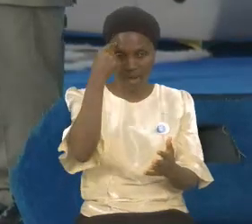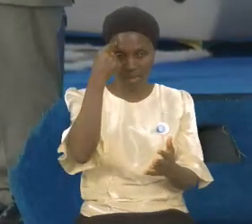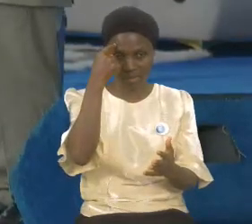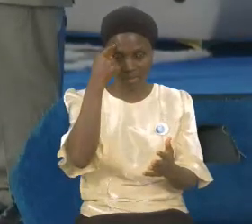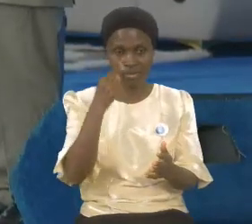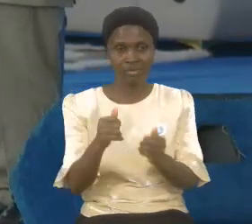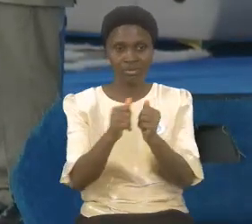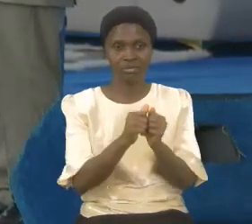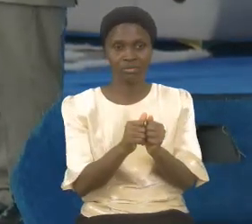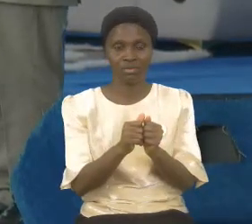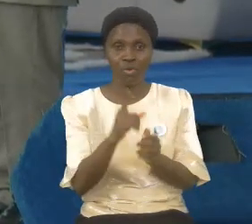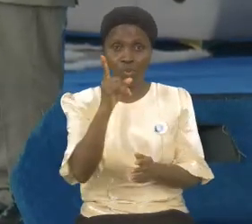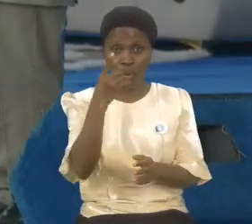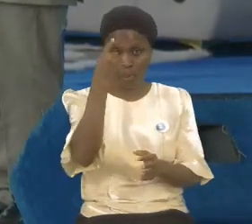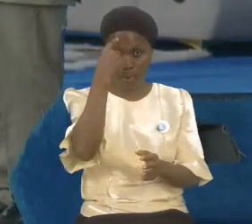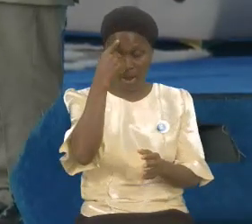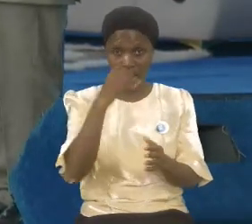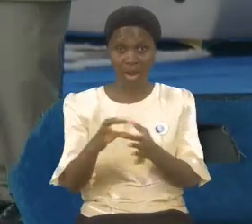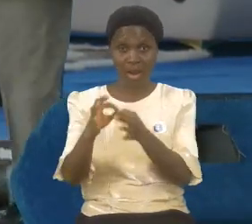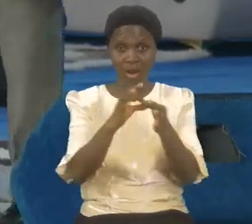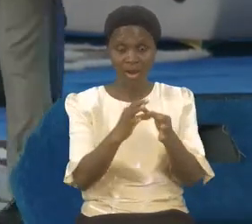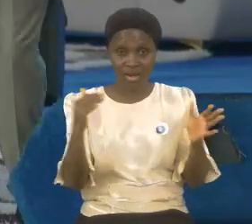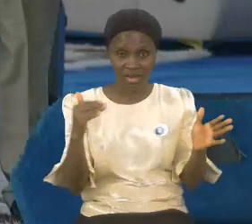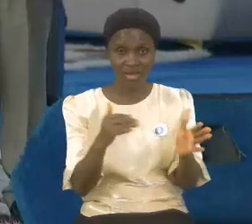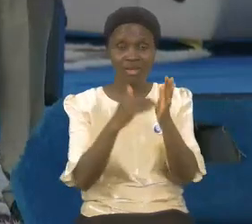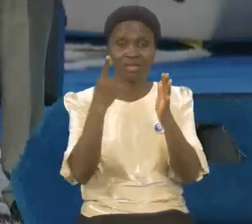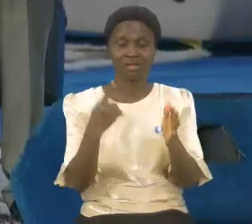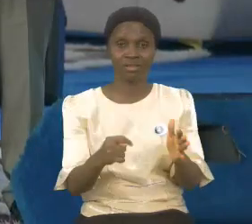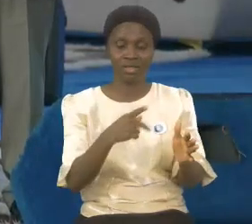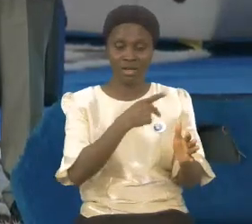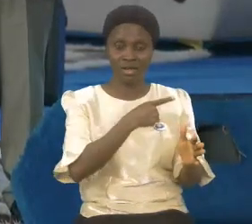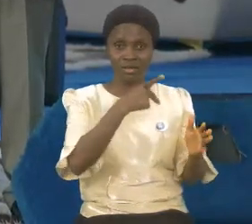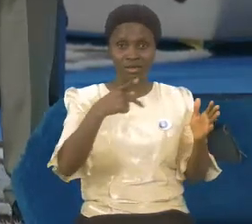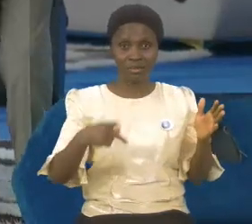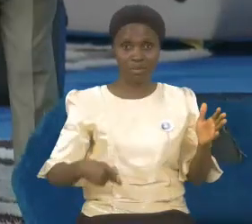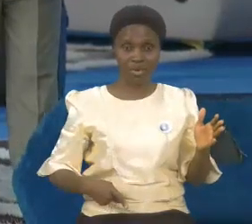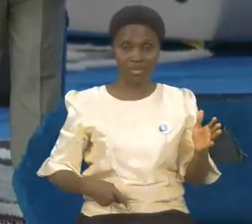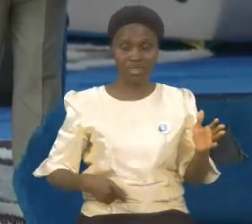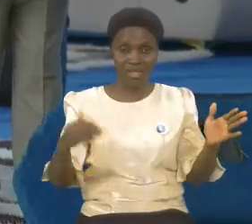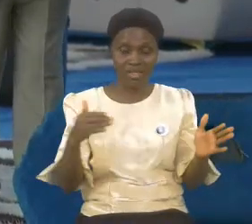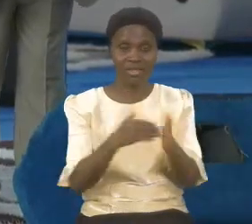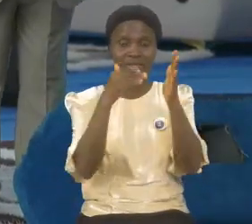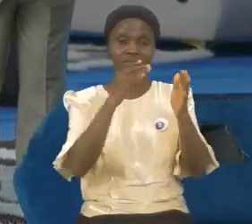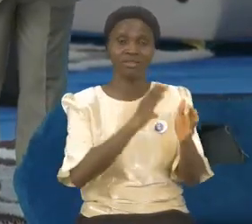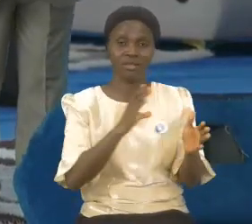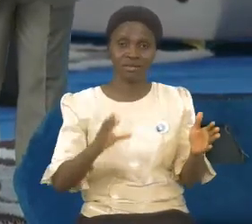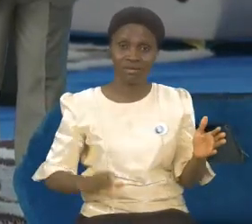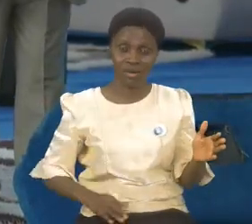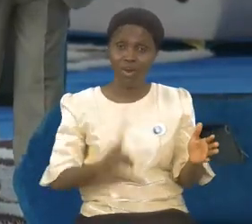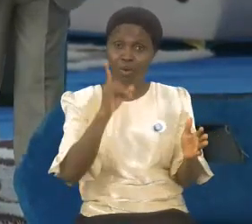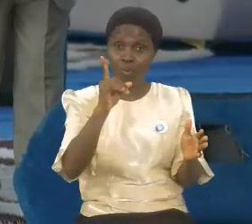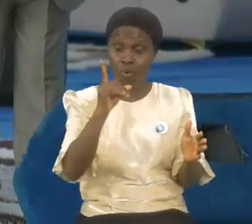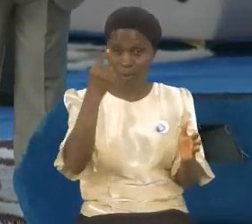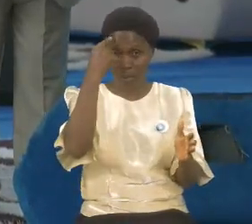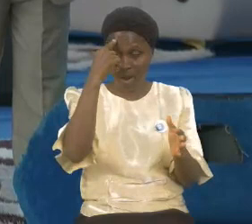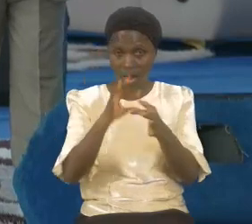one mind against the prince of princes, one mind against Christ, one mind with the beast,